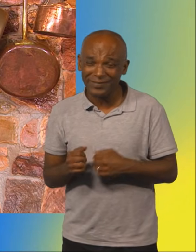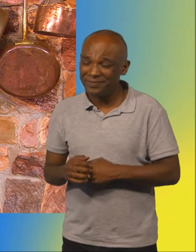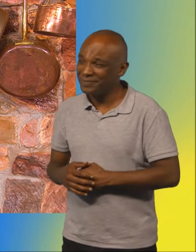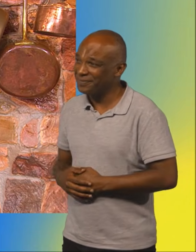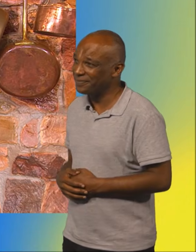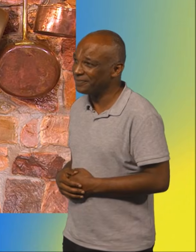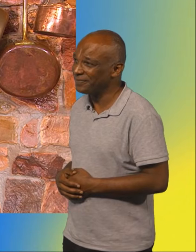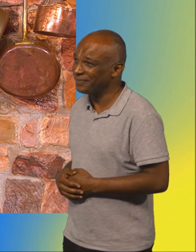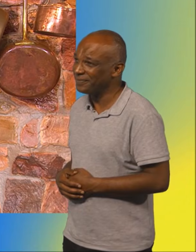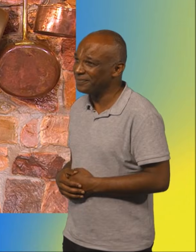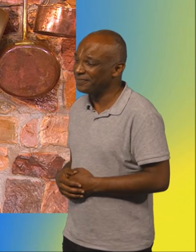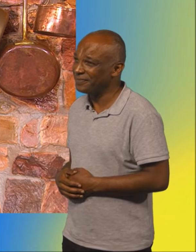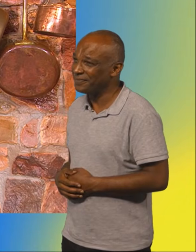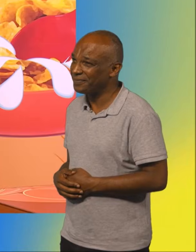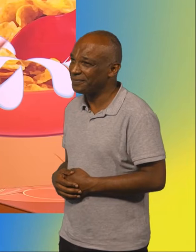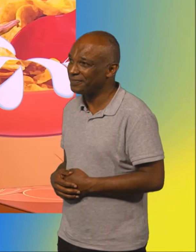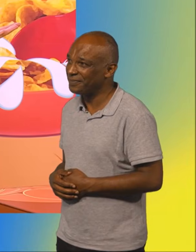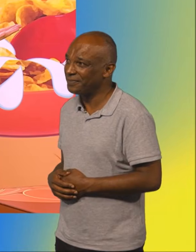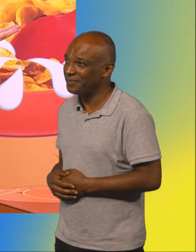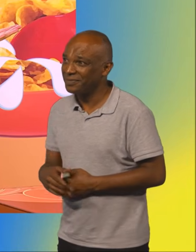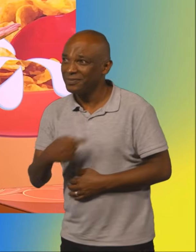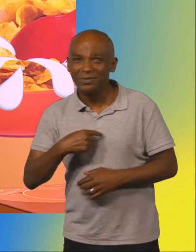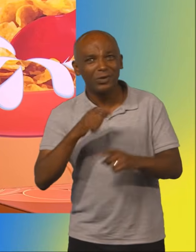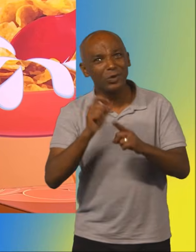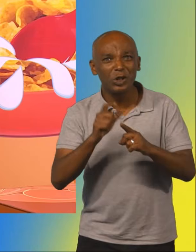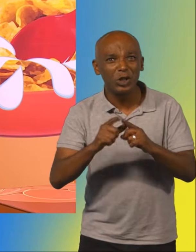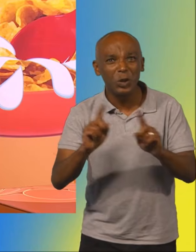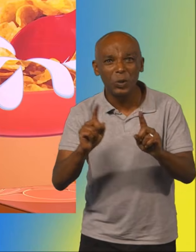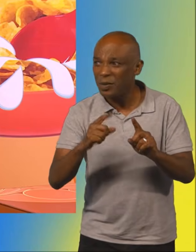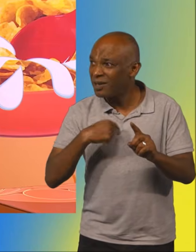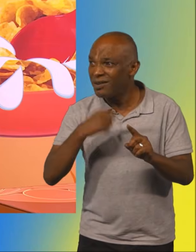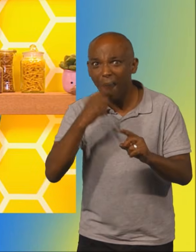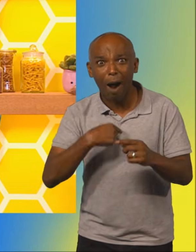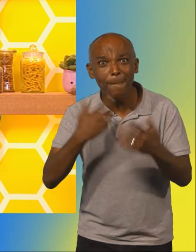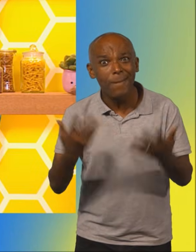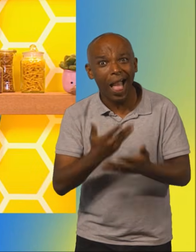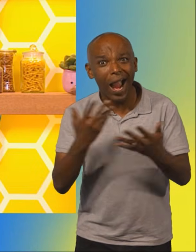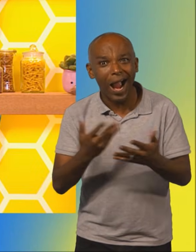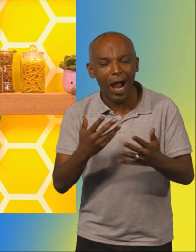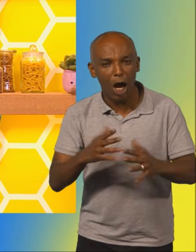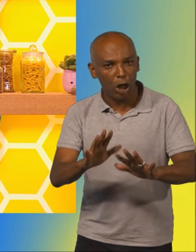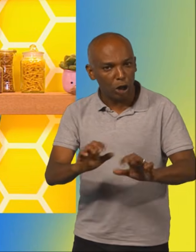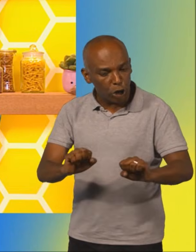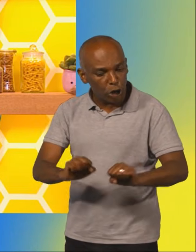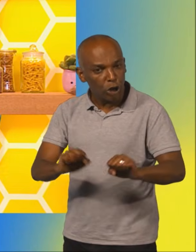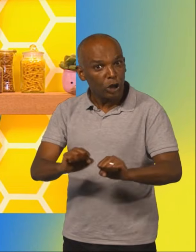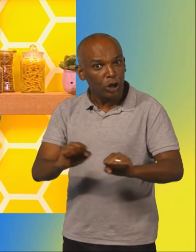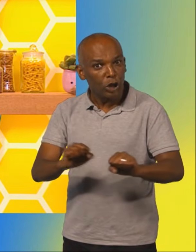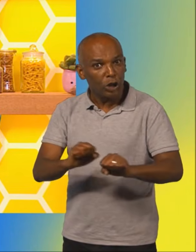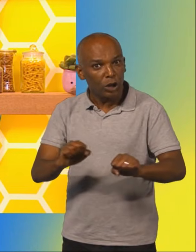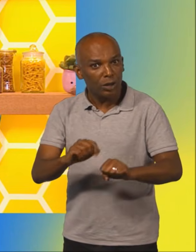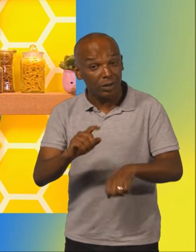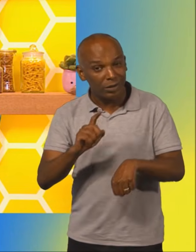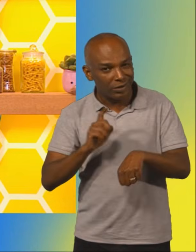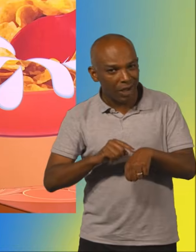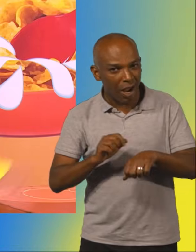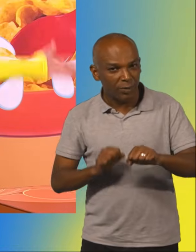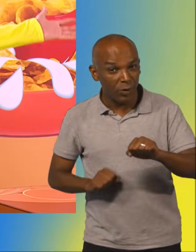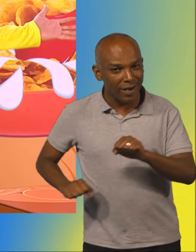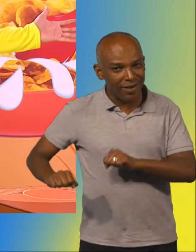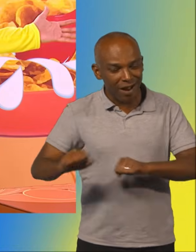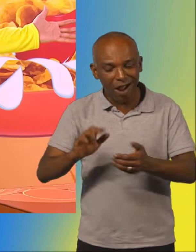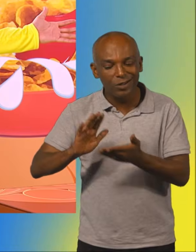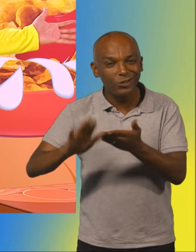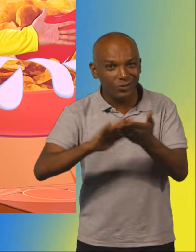There, all done. So what do we do now? Can we play? Not yet. Time to clean and put